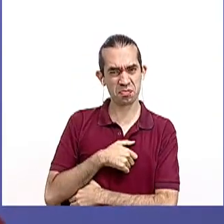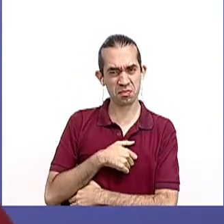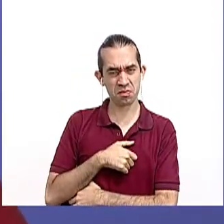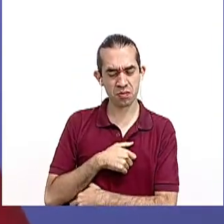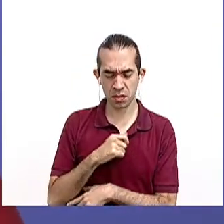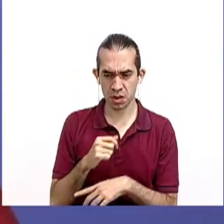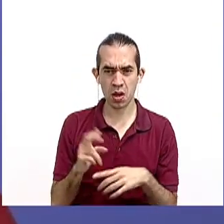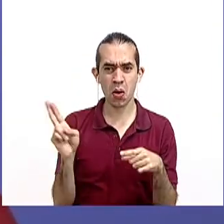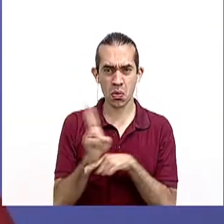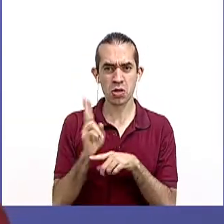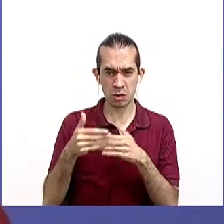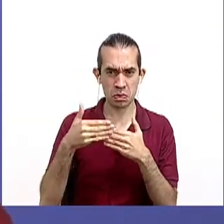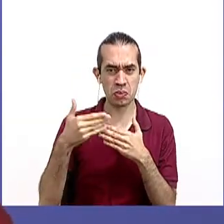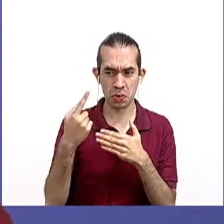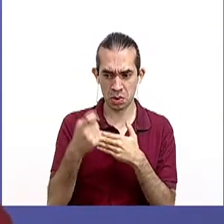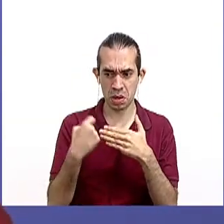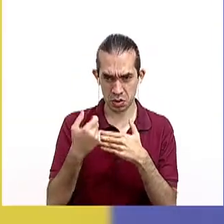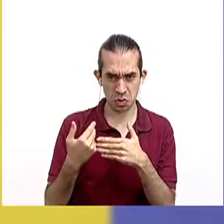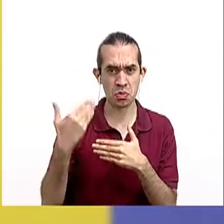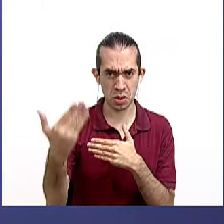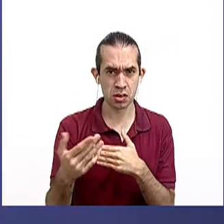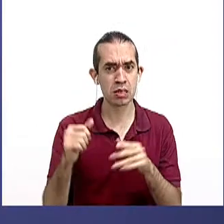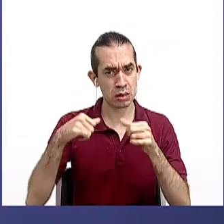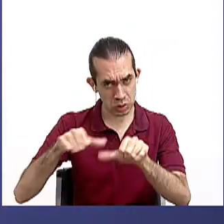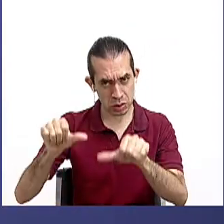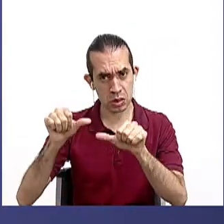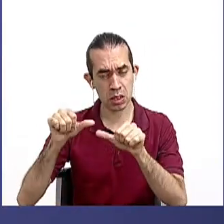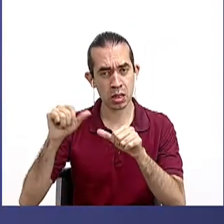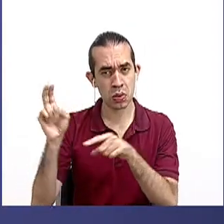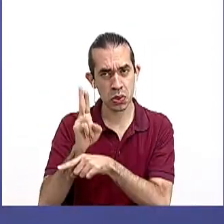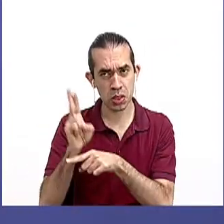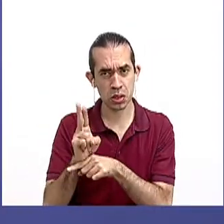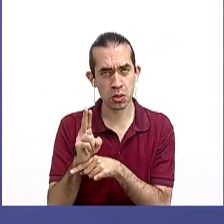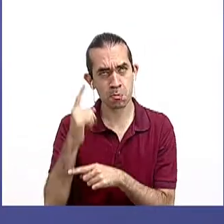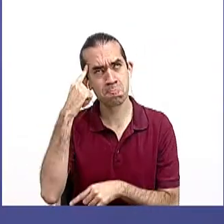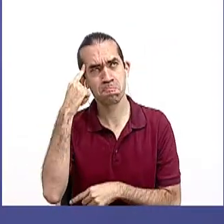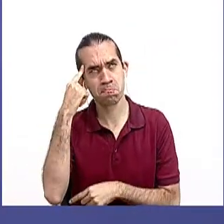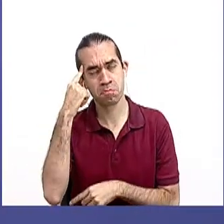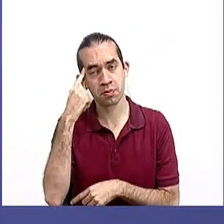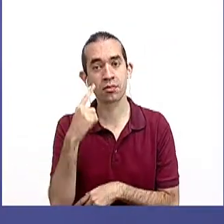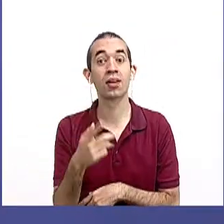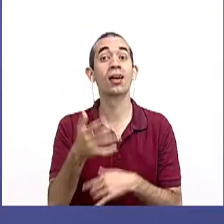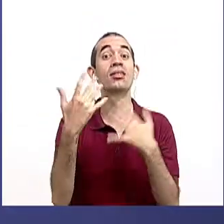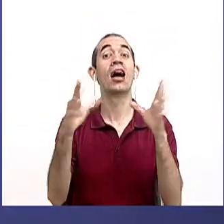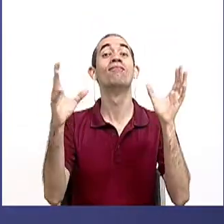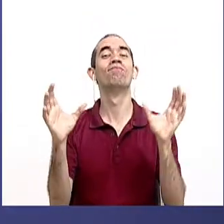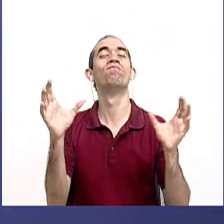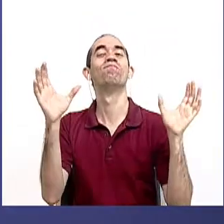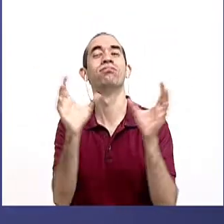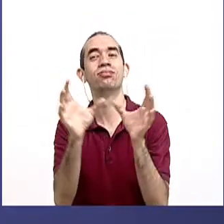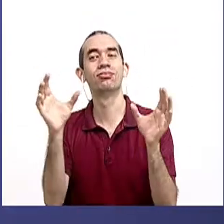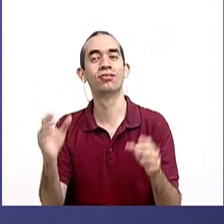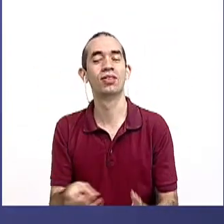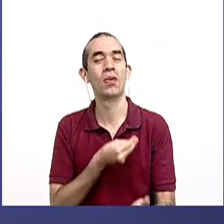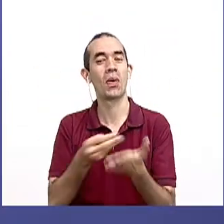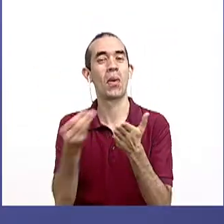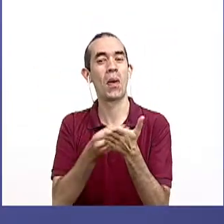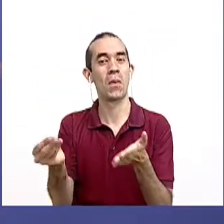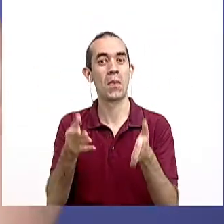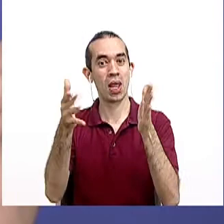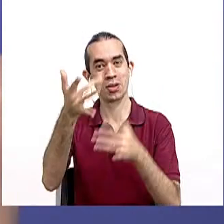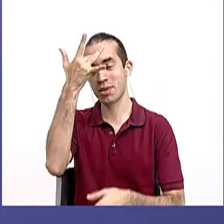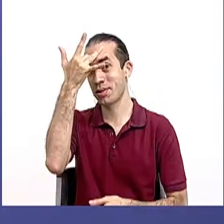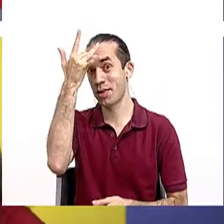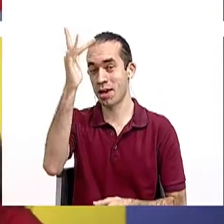to use this a year from now on? Well, you are now officially certified as a smart shopper.